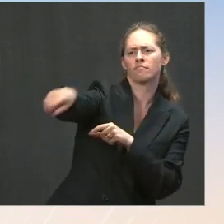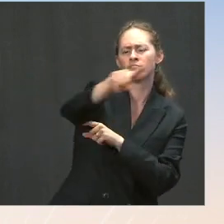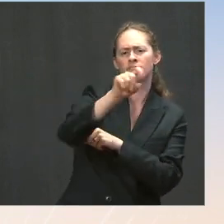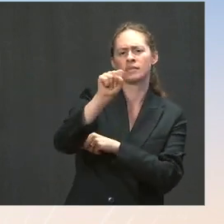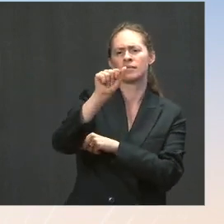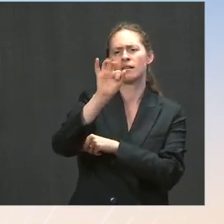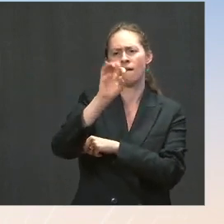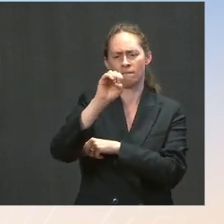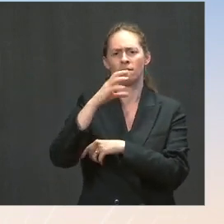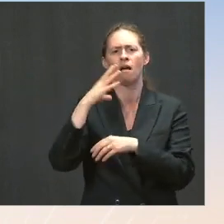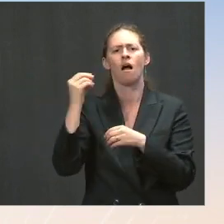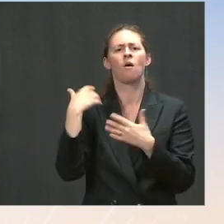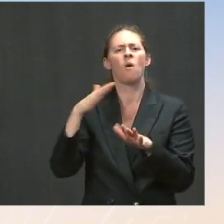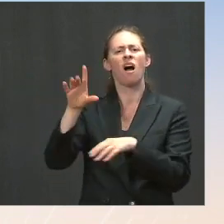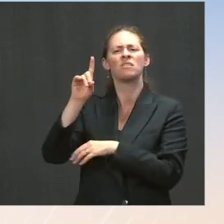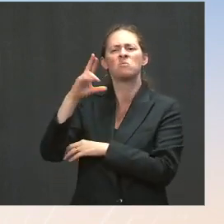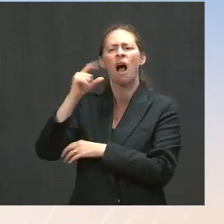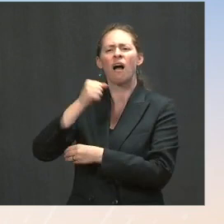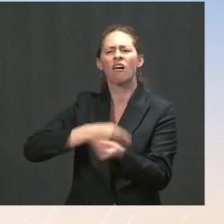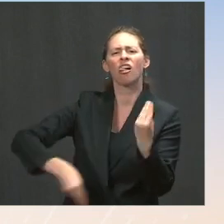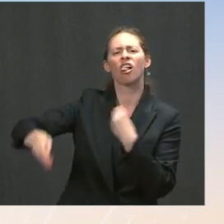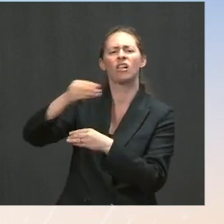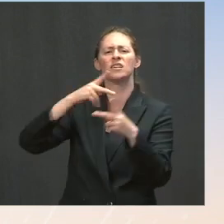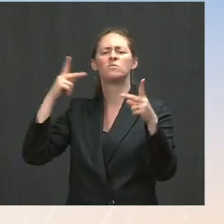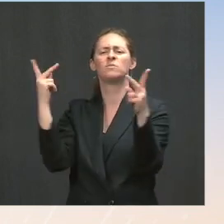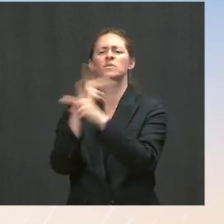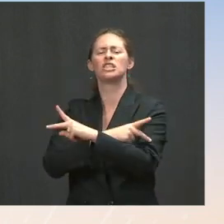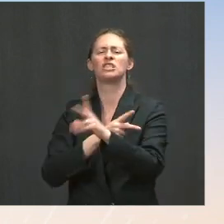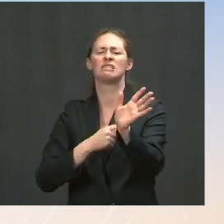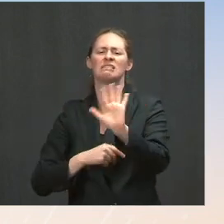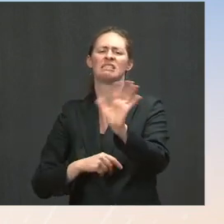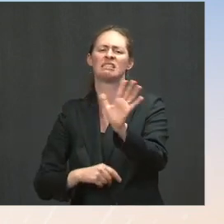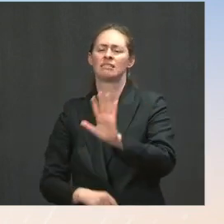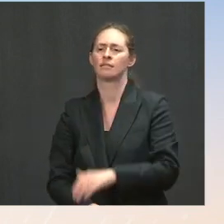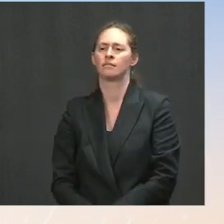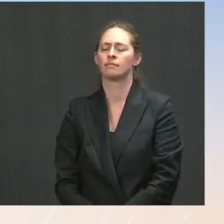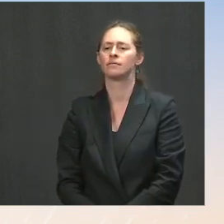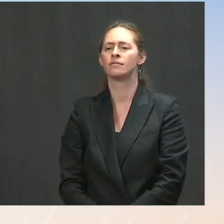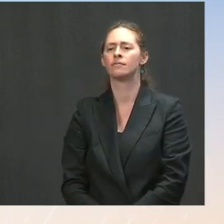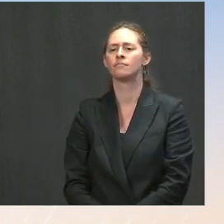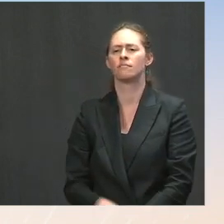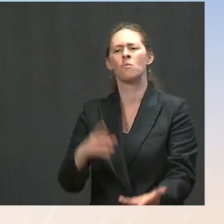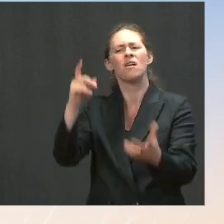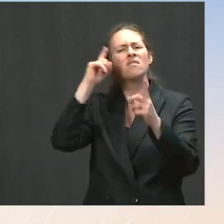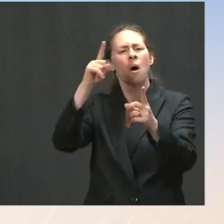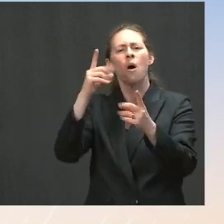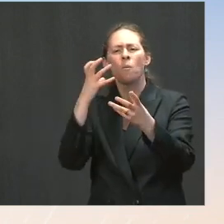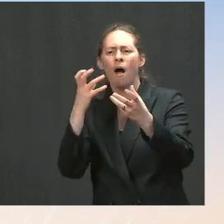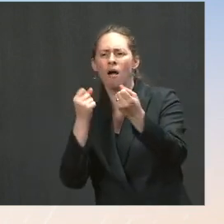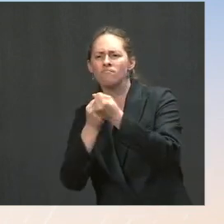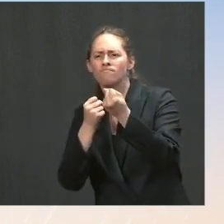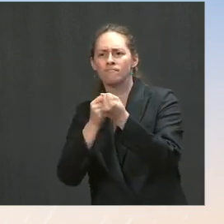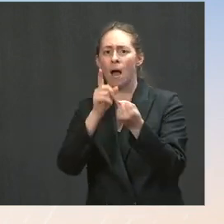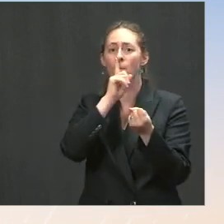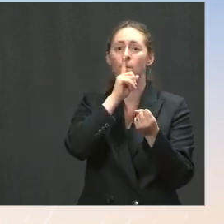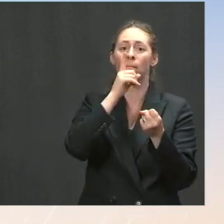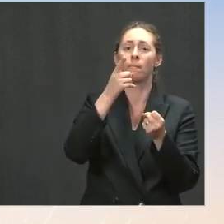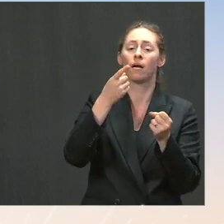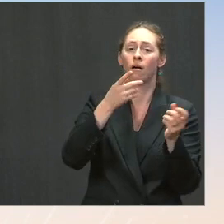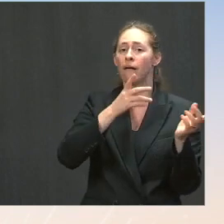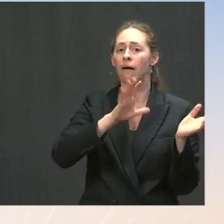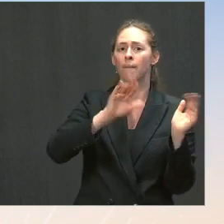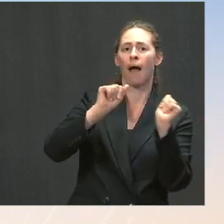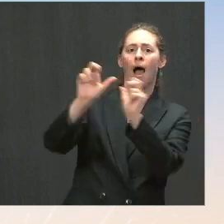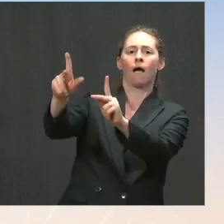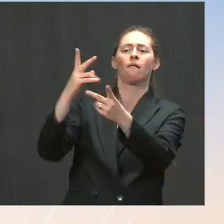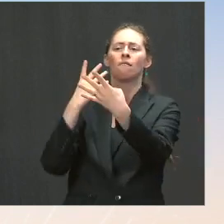improve rehabilitation and reduce recidivism. But he also believes, let's be clear, if you commit a violent crime and are found